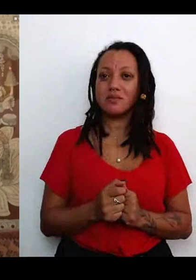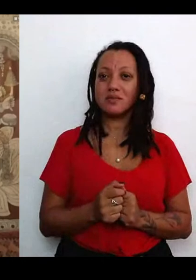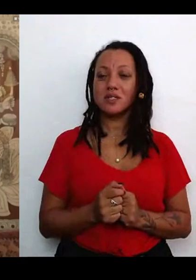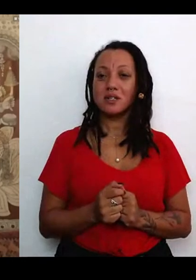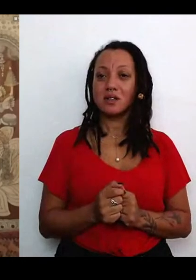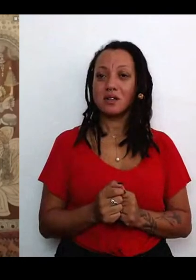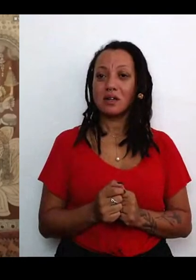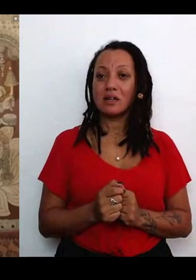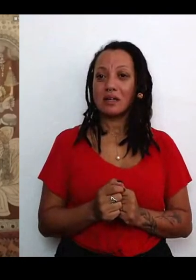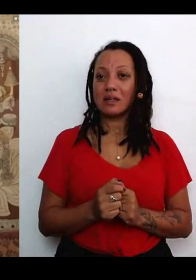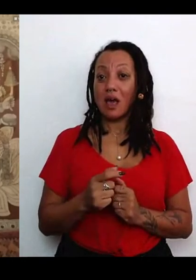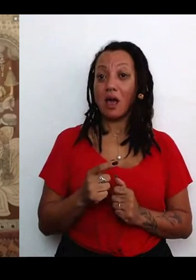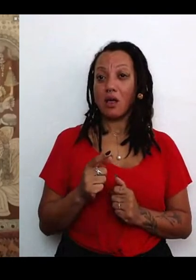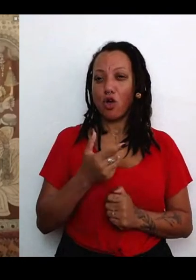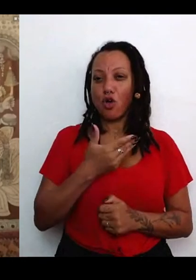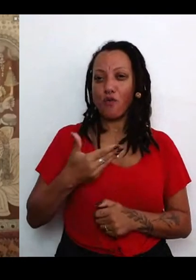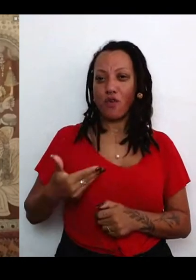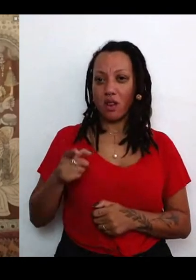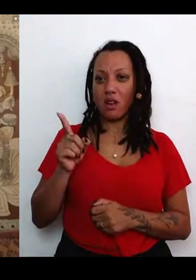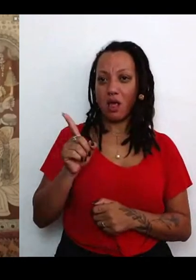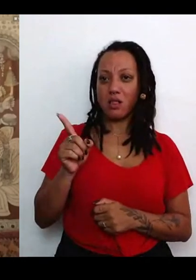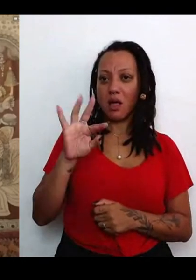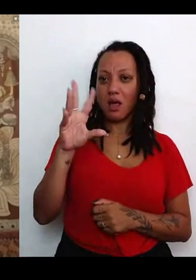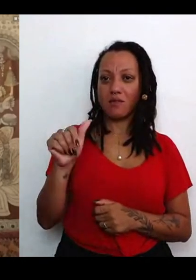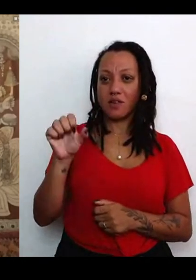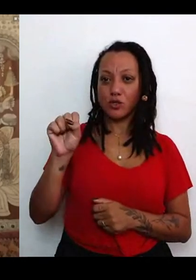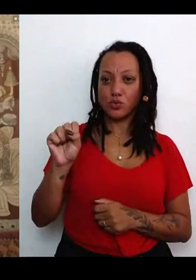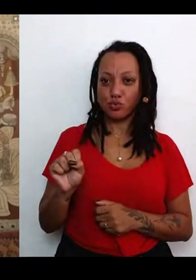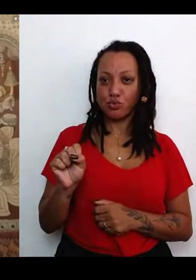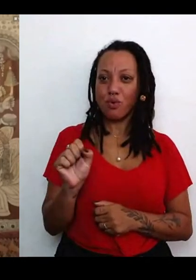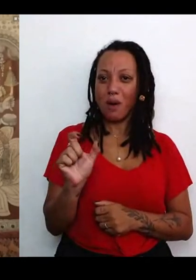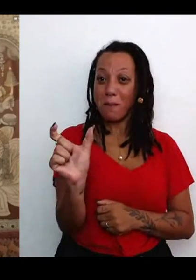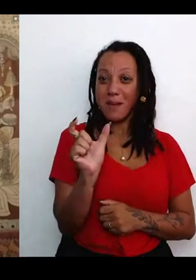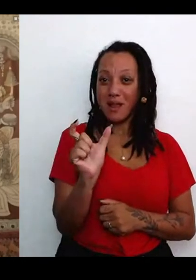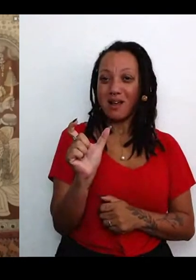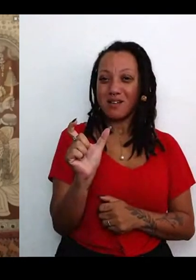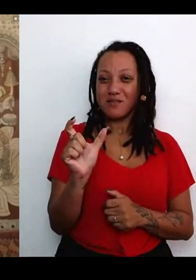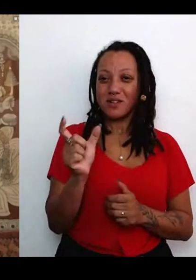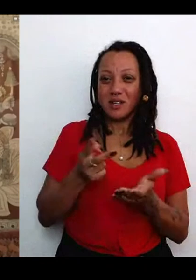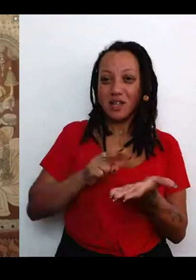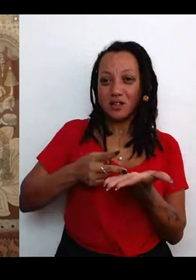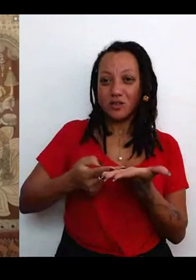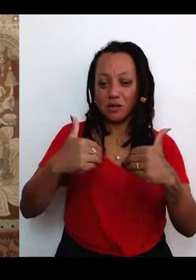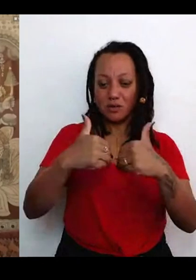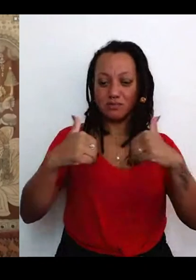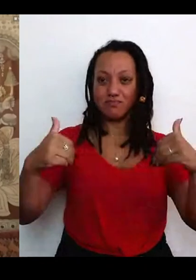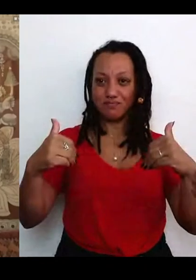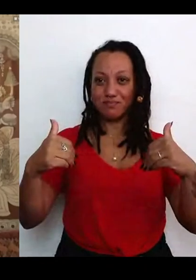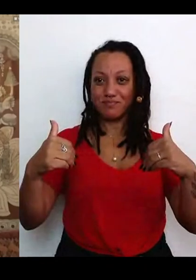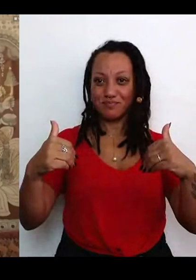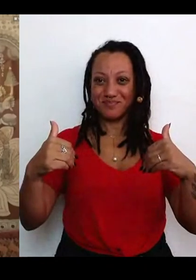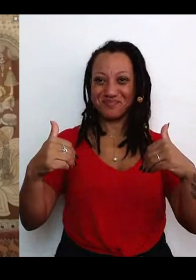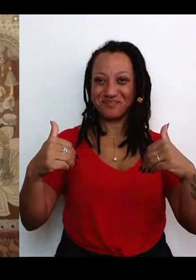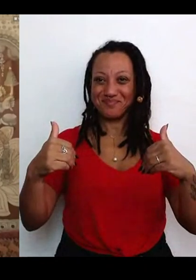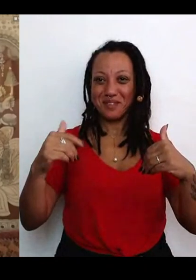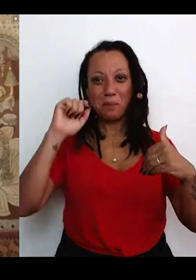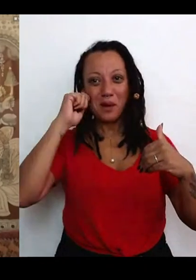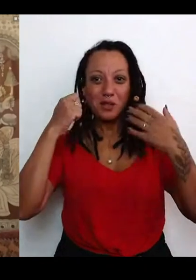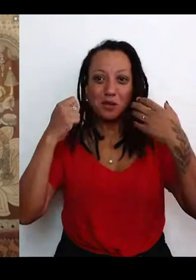separateness and the ecological about High whose foundations were laid through colonialism